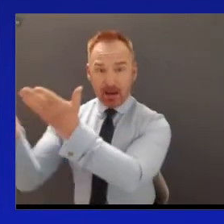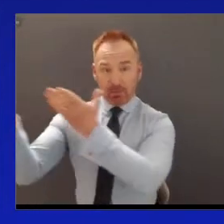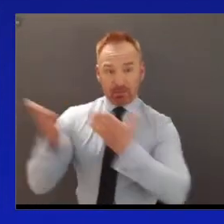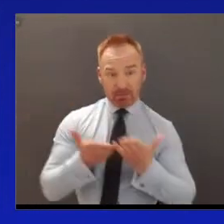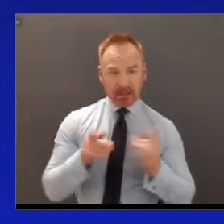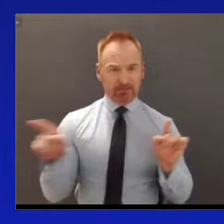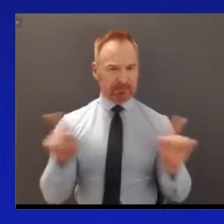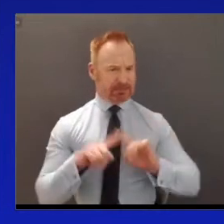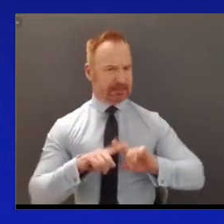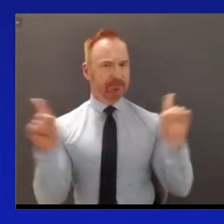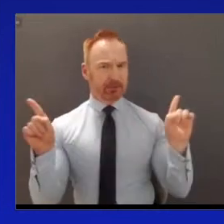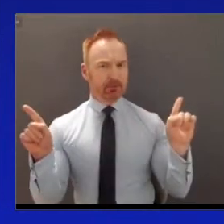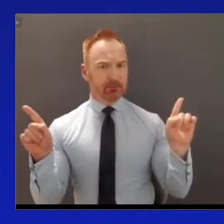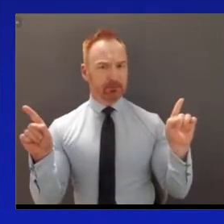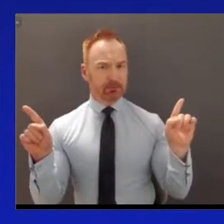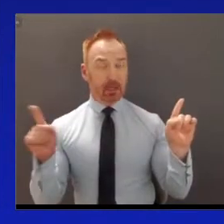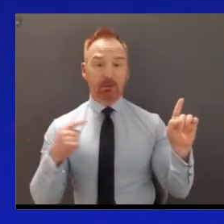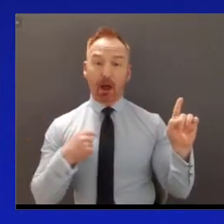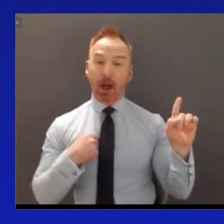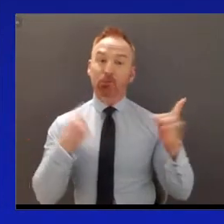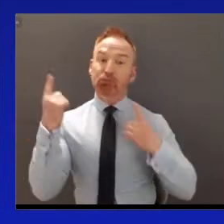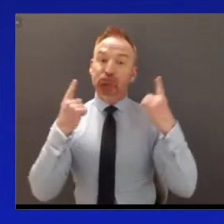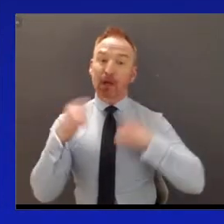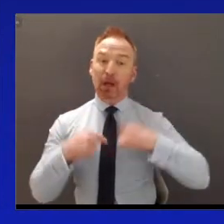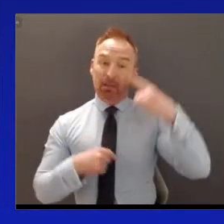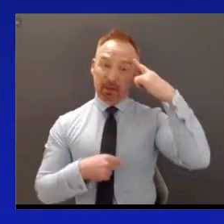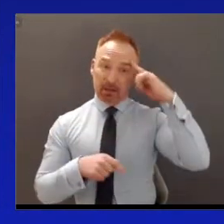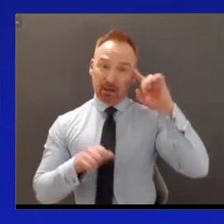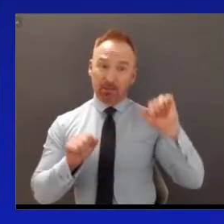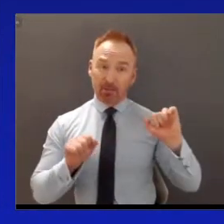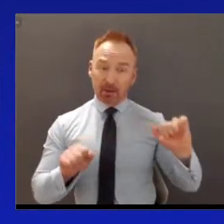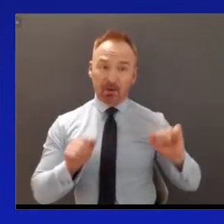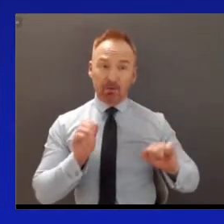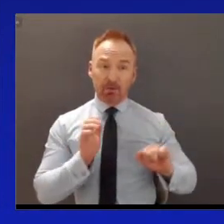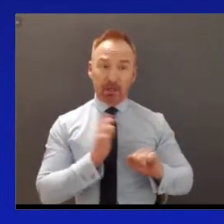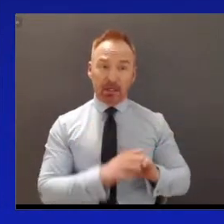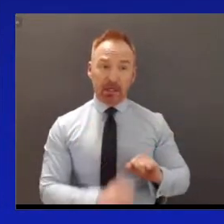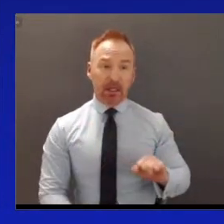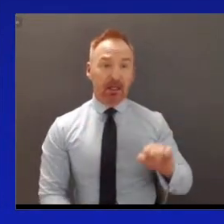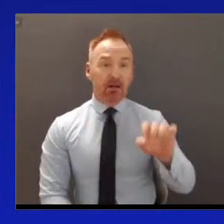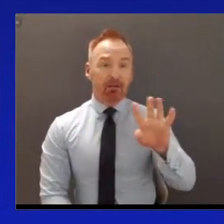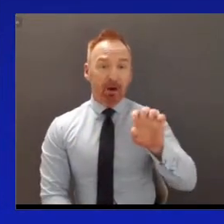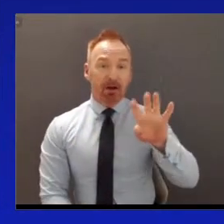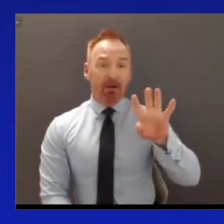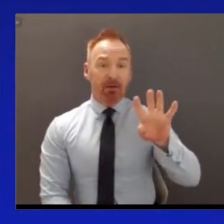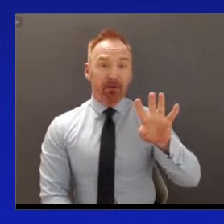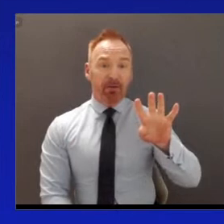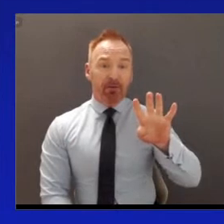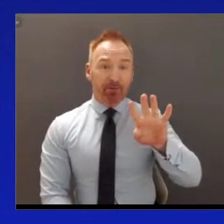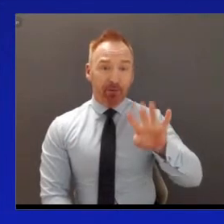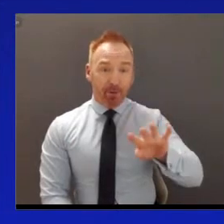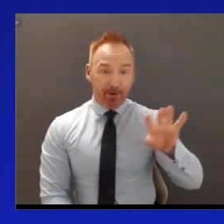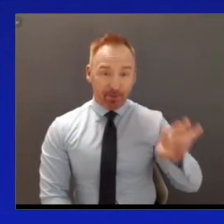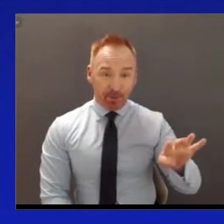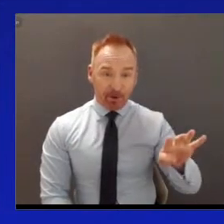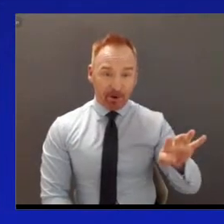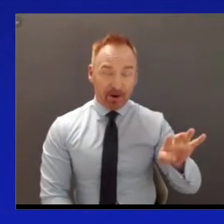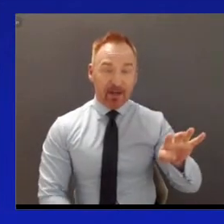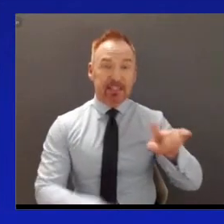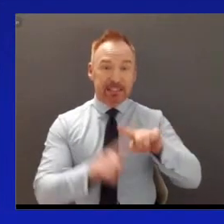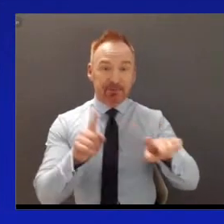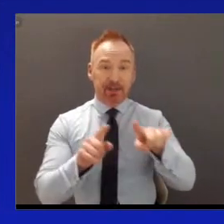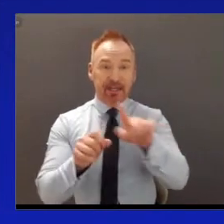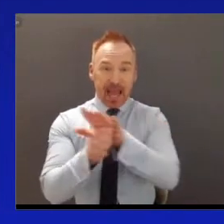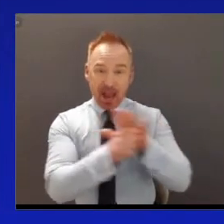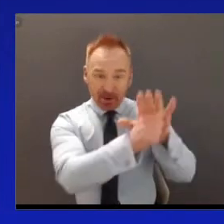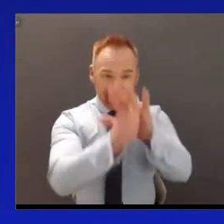I'm just wondering, is this something that's just stretching across all 444 municipalities? There's just some confusion on